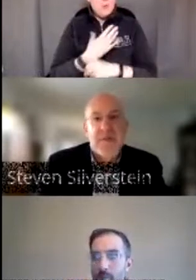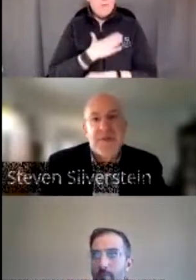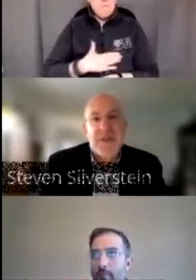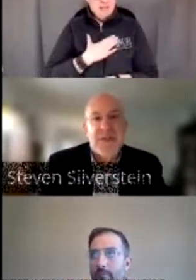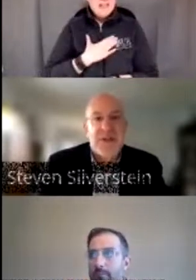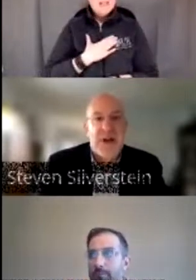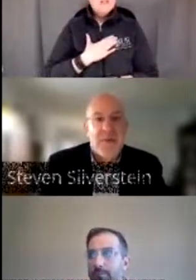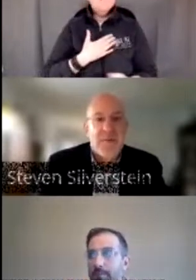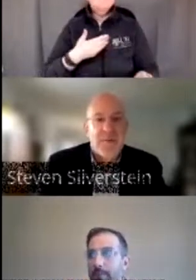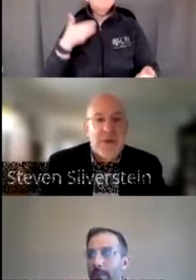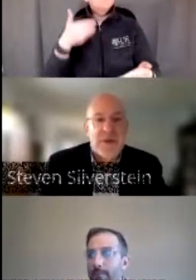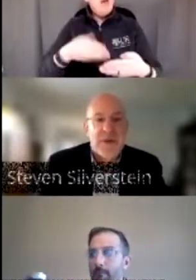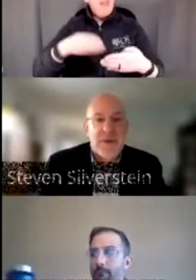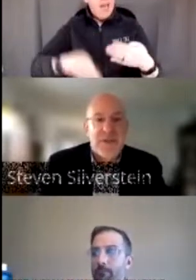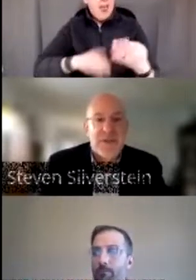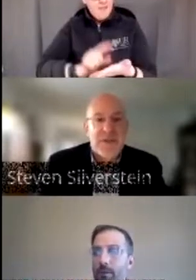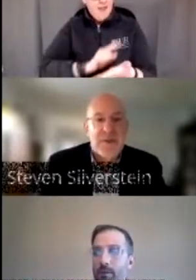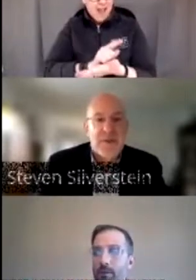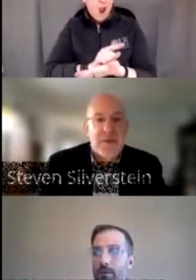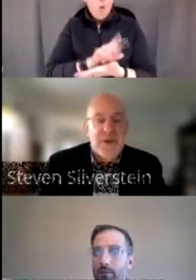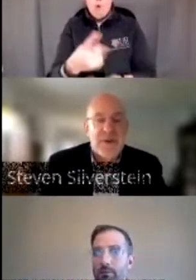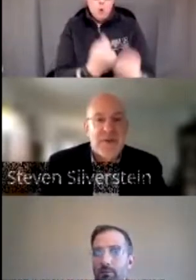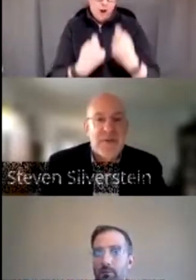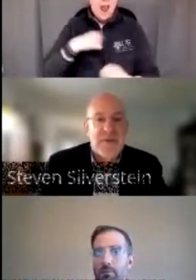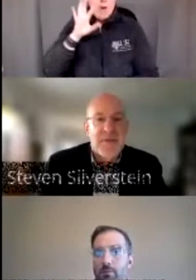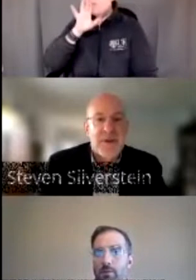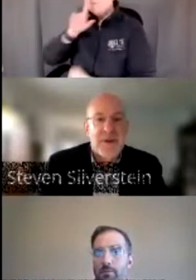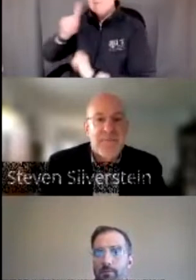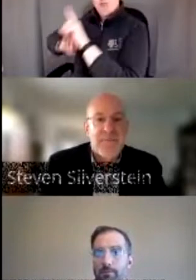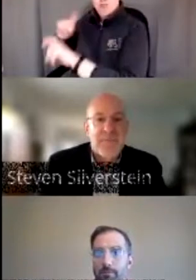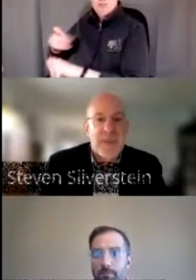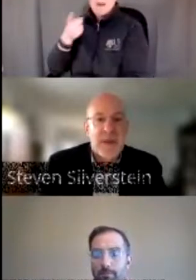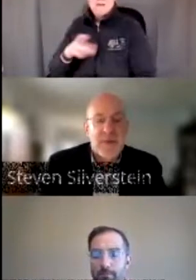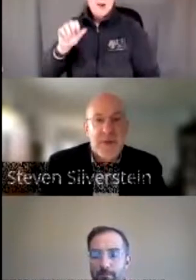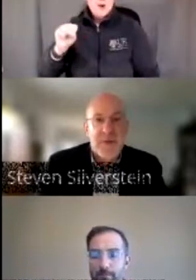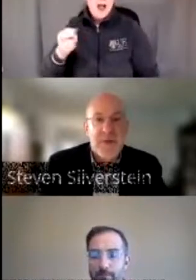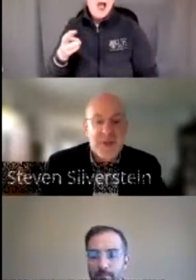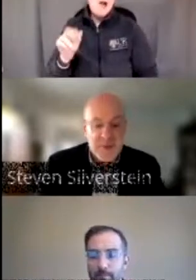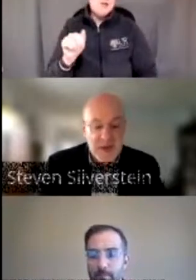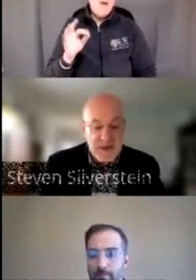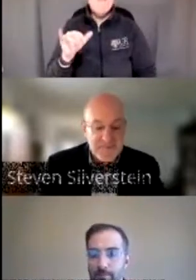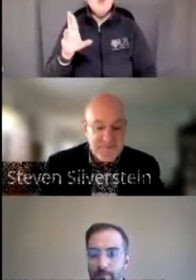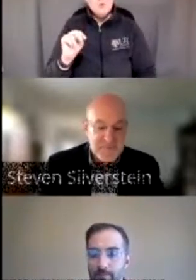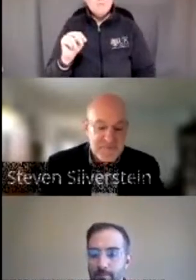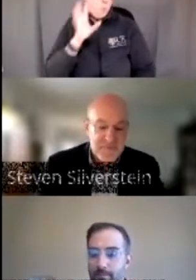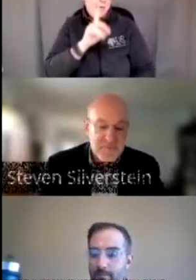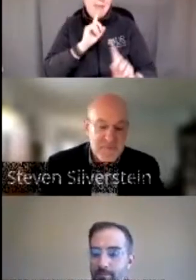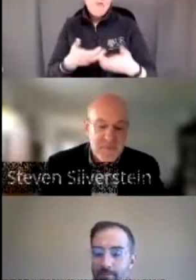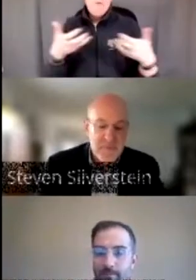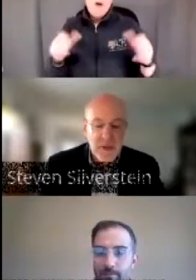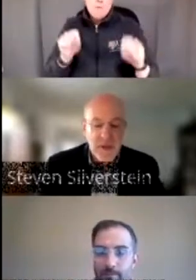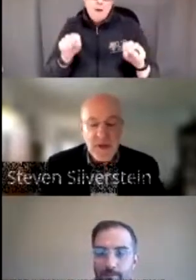of the presentation, I will read the questions to Dr. Ashrafioun, and we'll get through as many as we can.